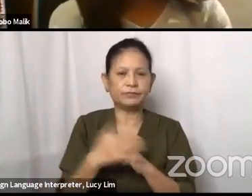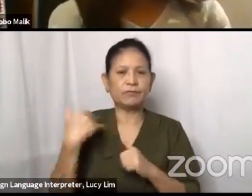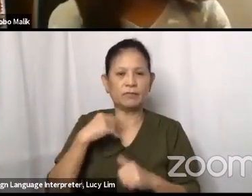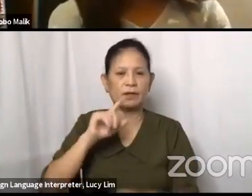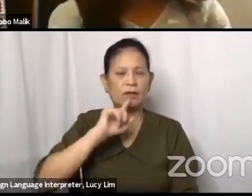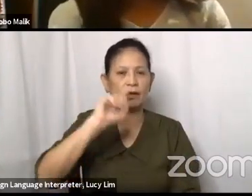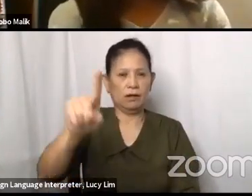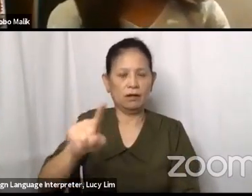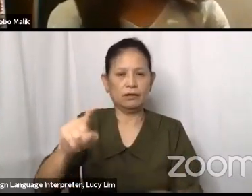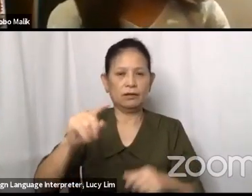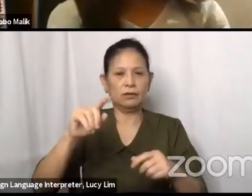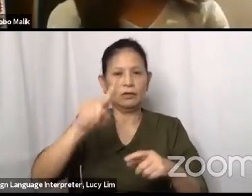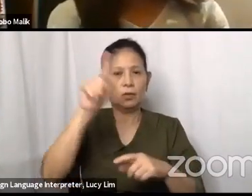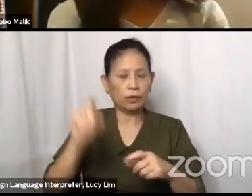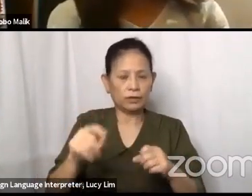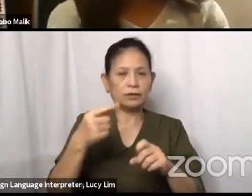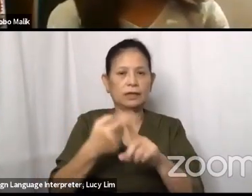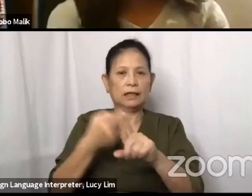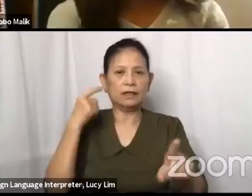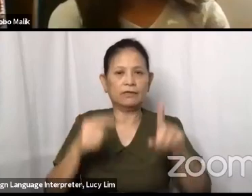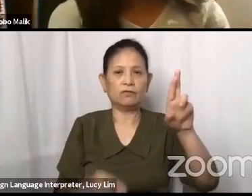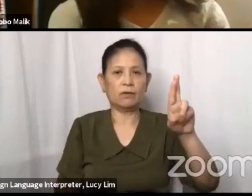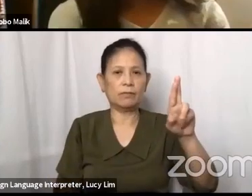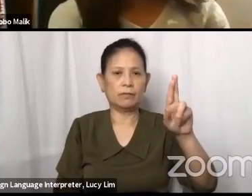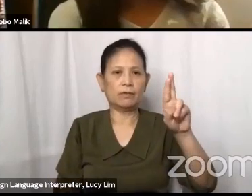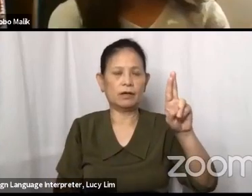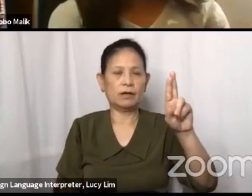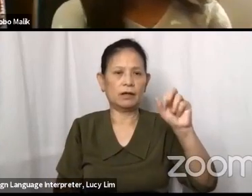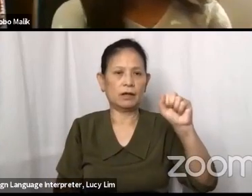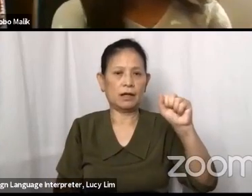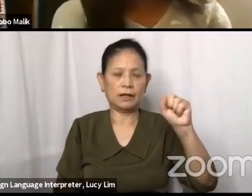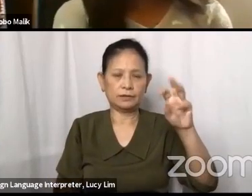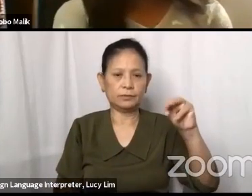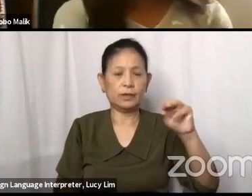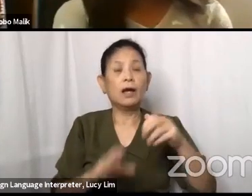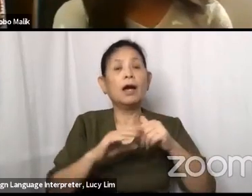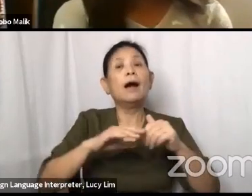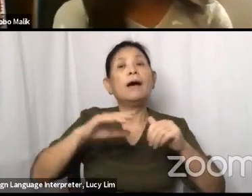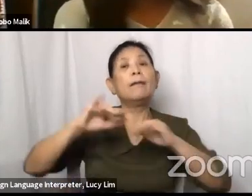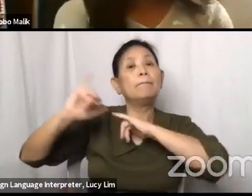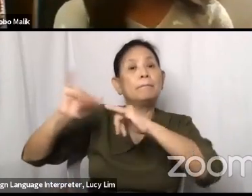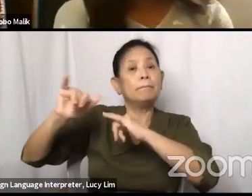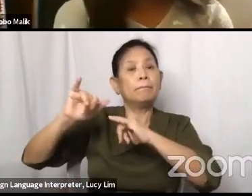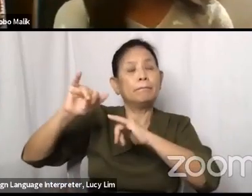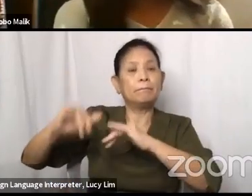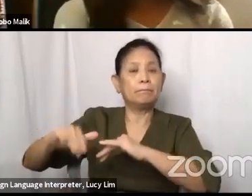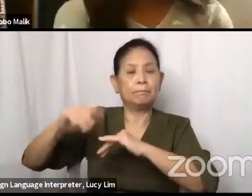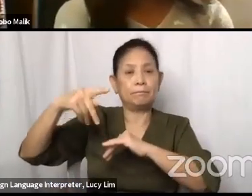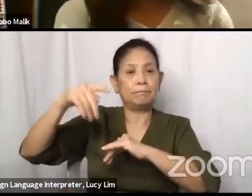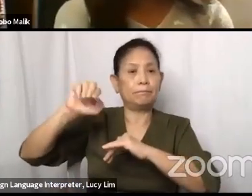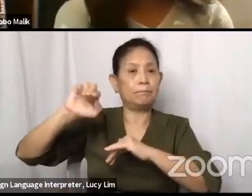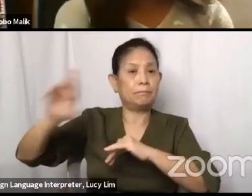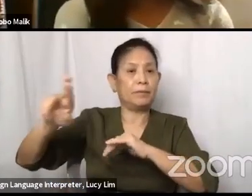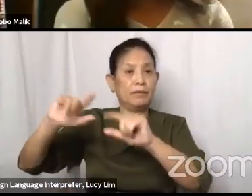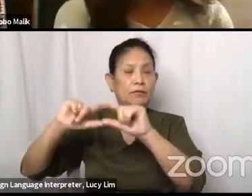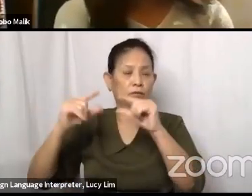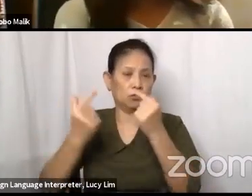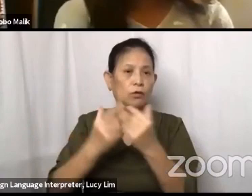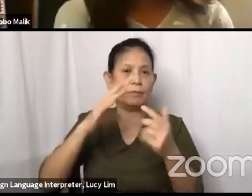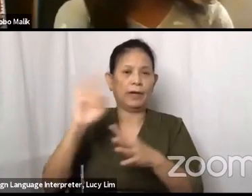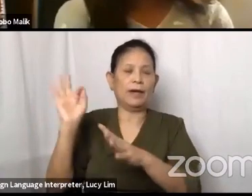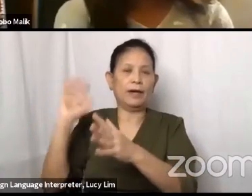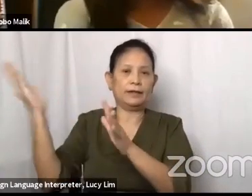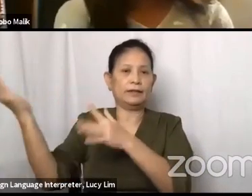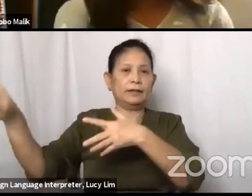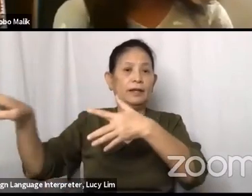come question from Rashmi Kumar again, that peer groups and community-led interventions are important, and we also